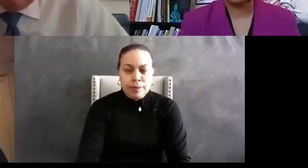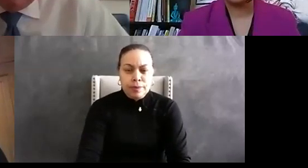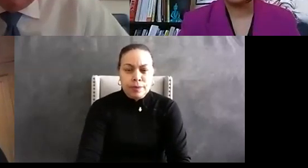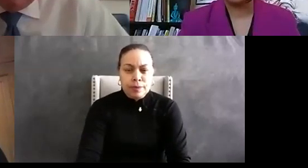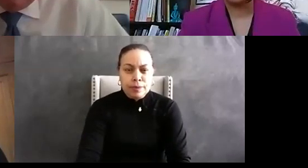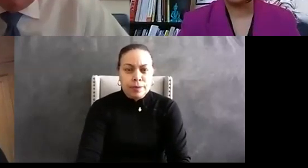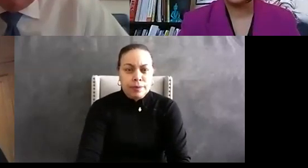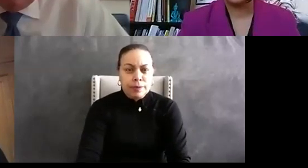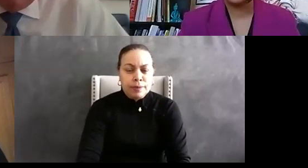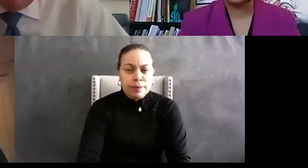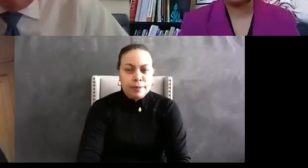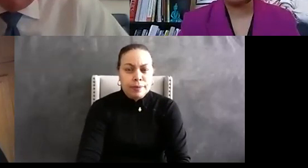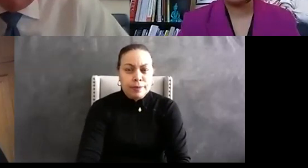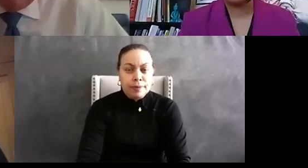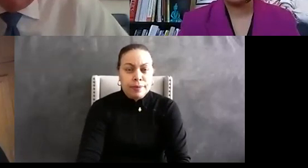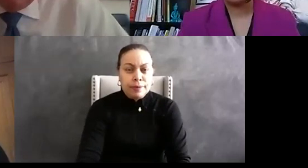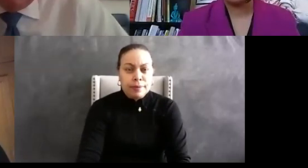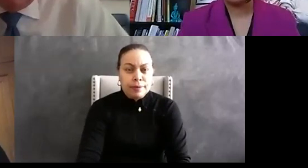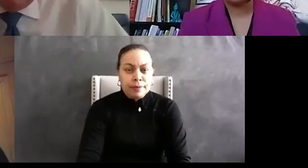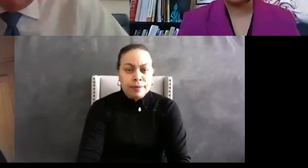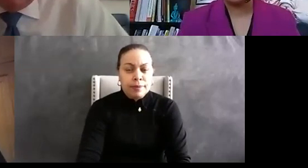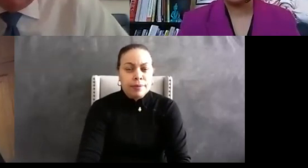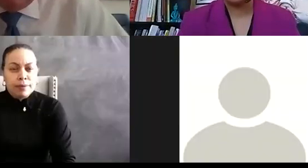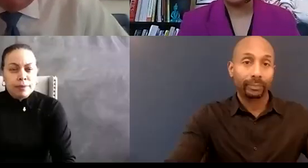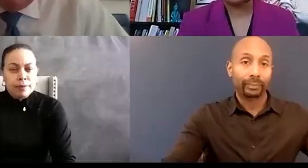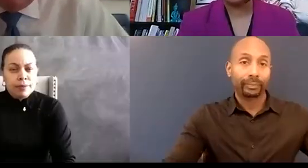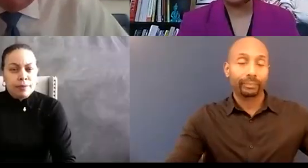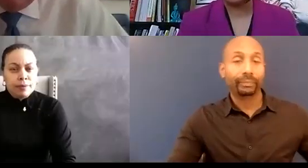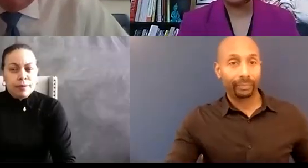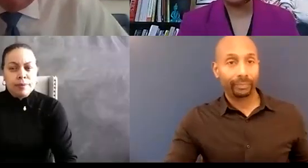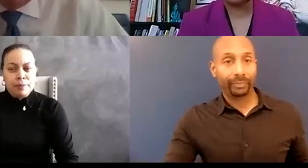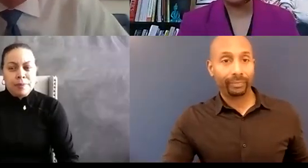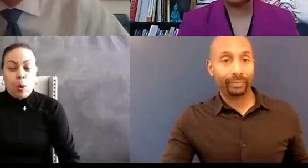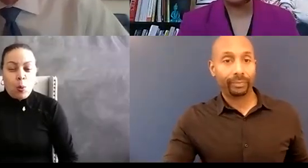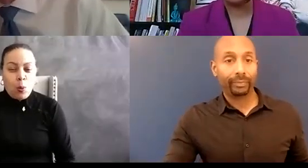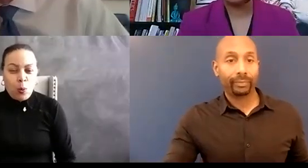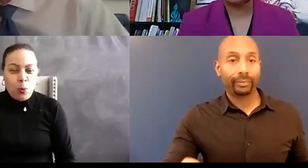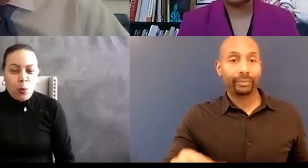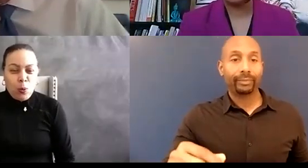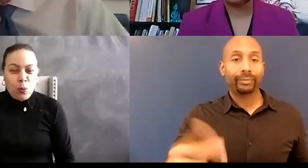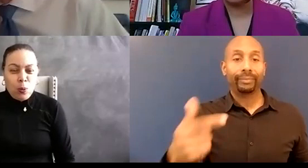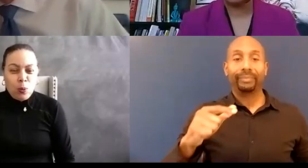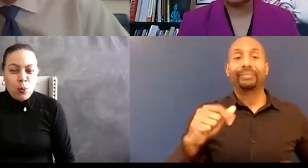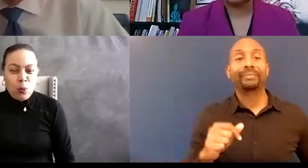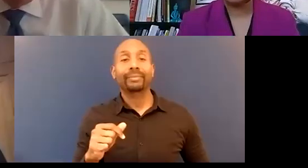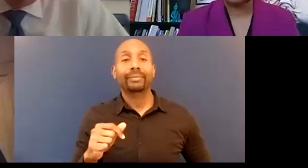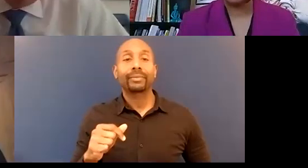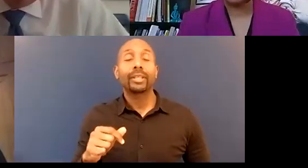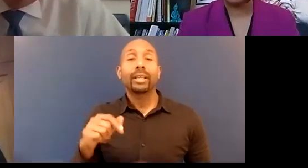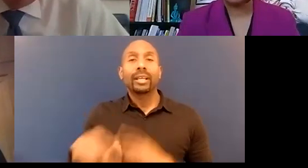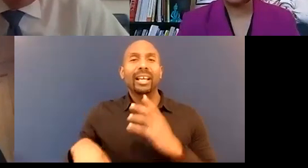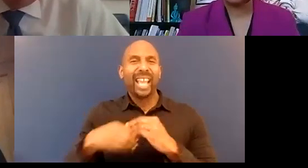i want people to to weigh in on if um police come from